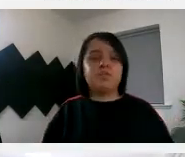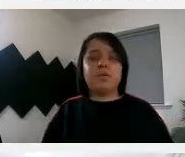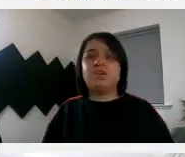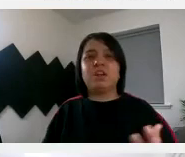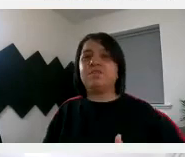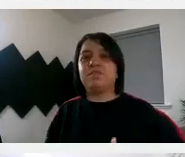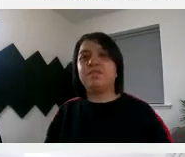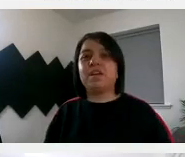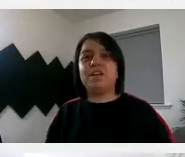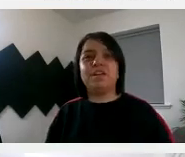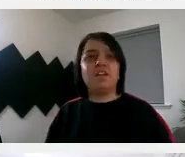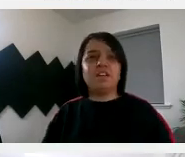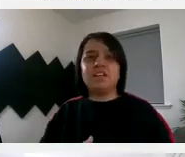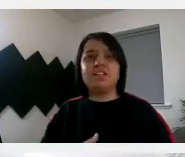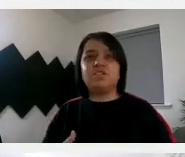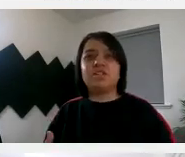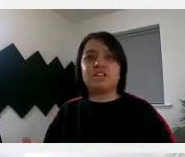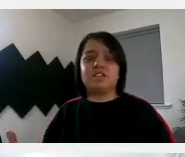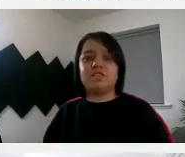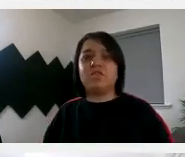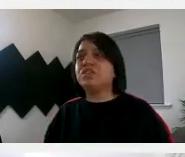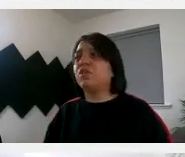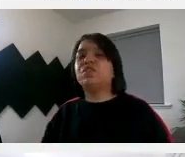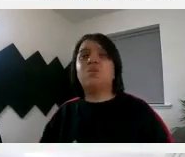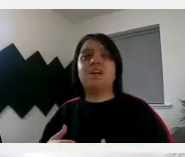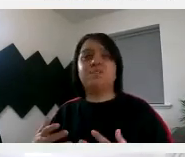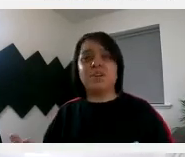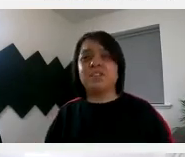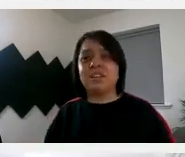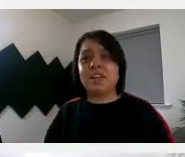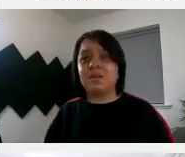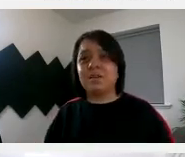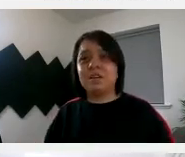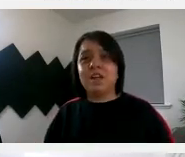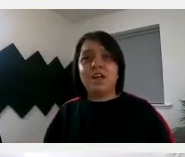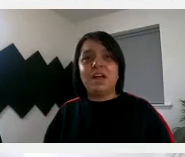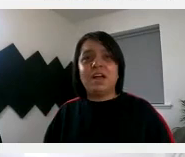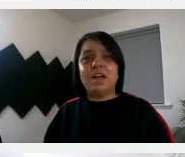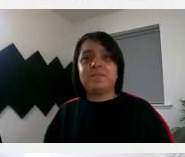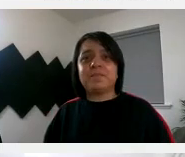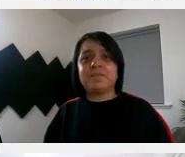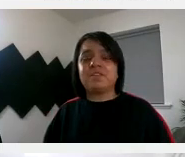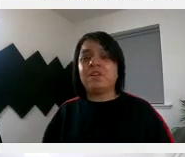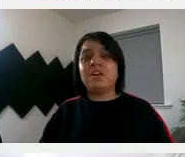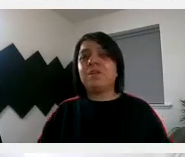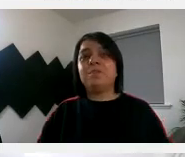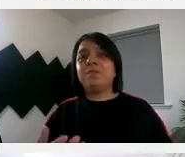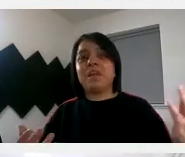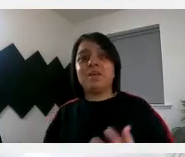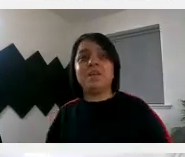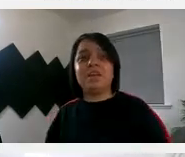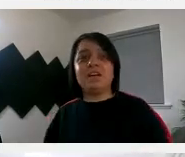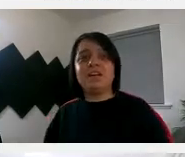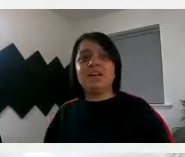Europe was part of the UK since 2004. It's only come out of Brexit now. So a lot of people